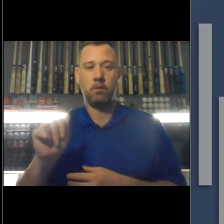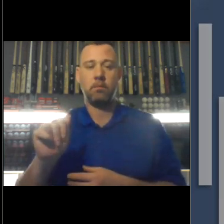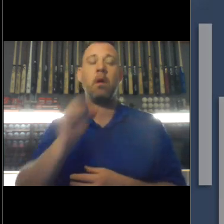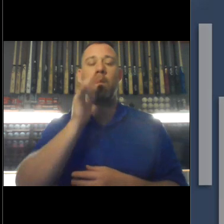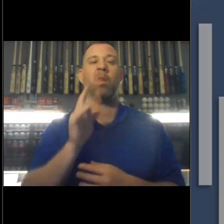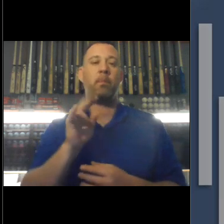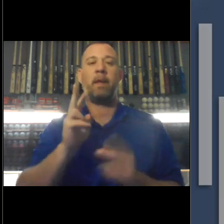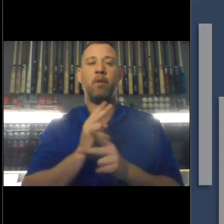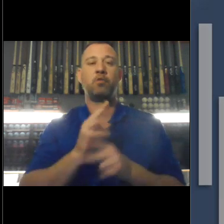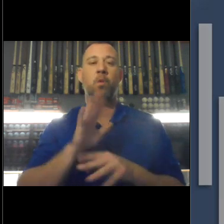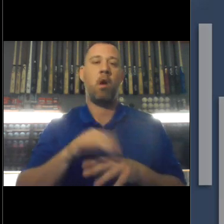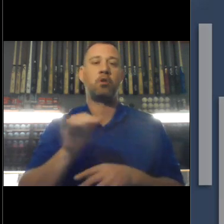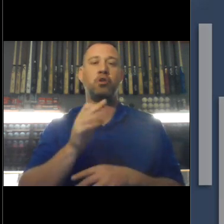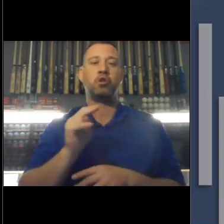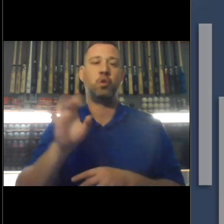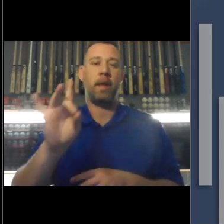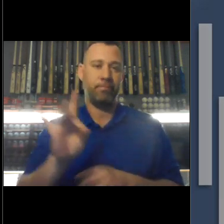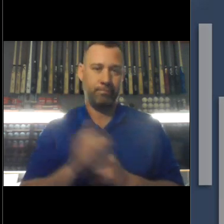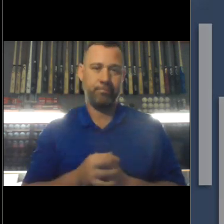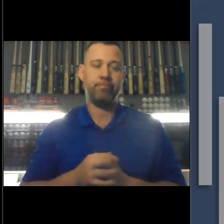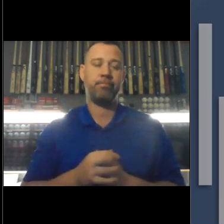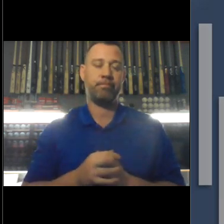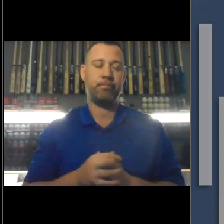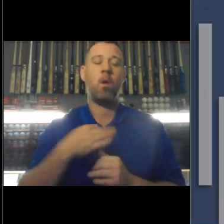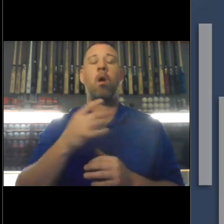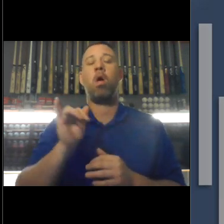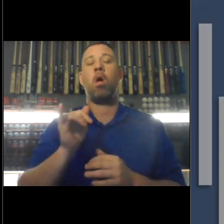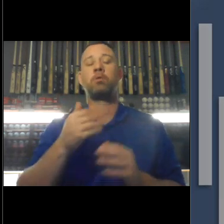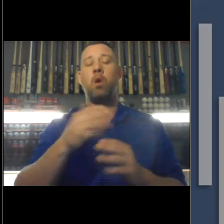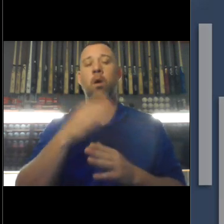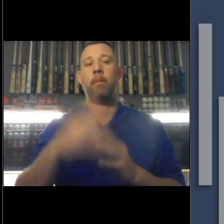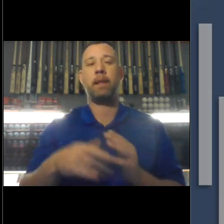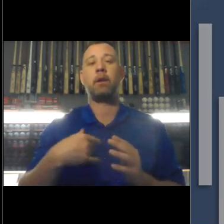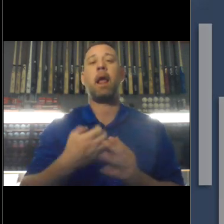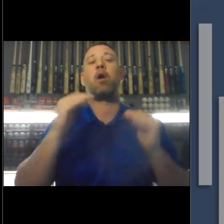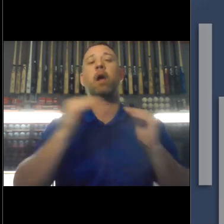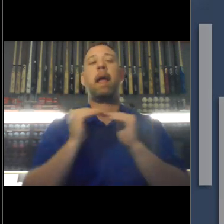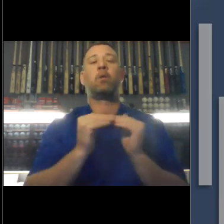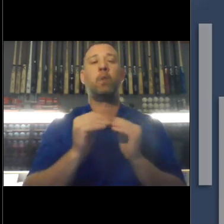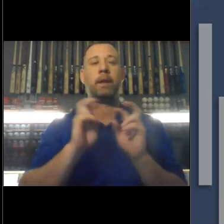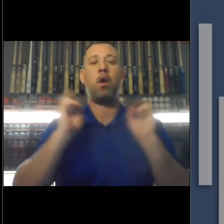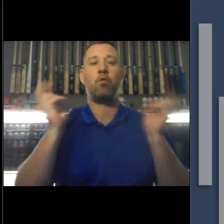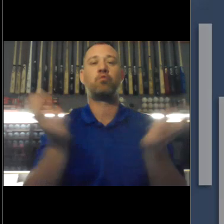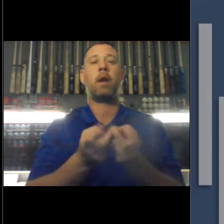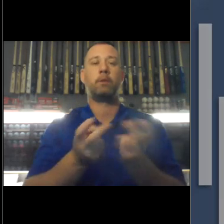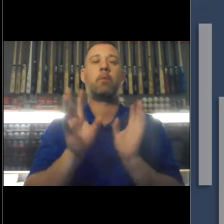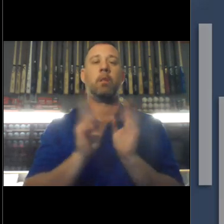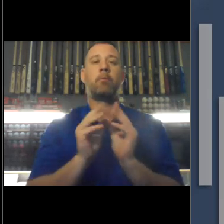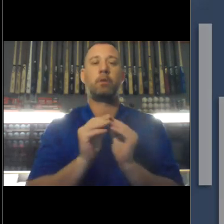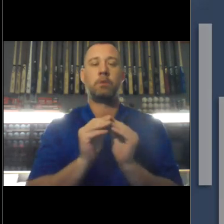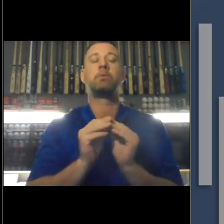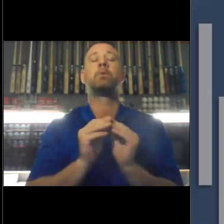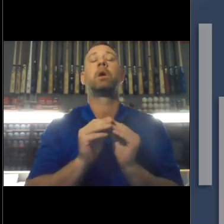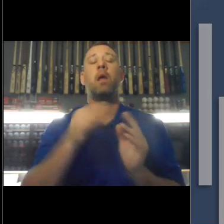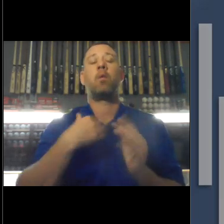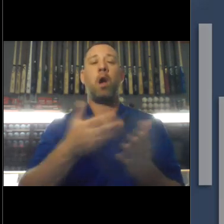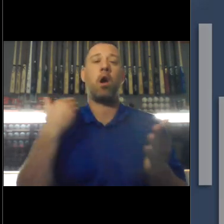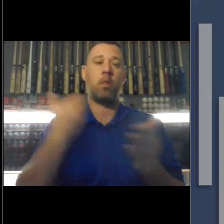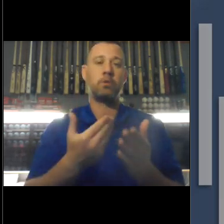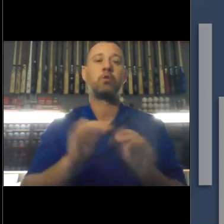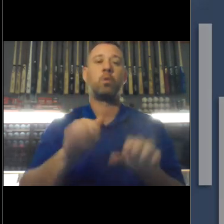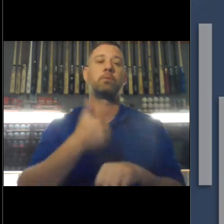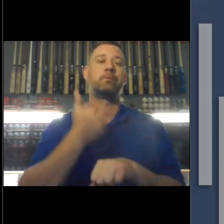8th. We also just completed our equity advisory roundtable process and are getting closer to establishing